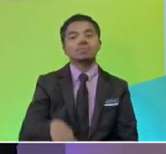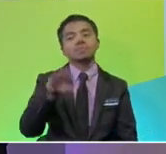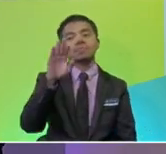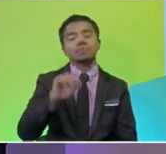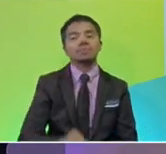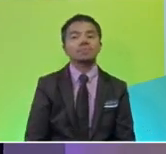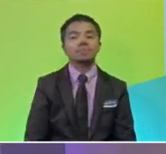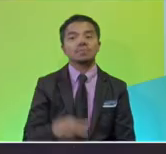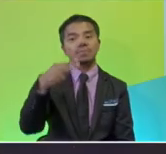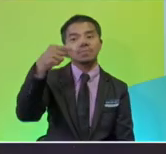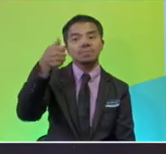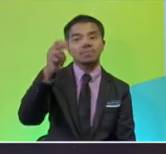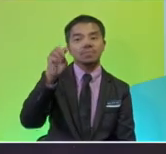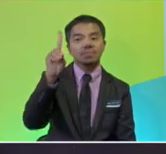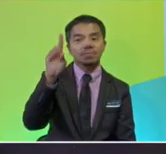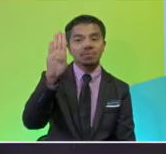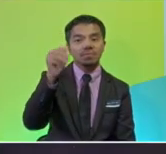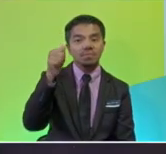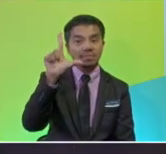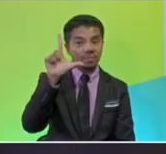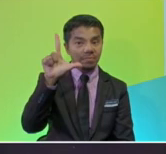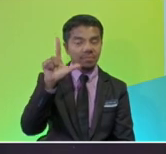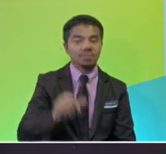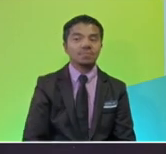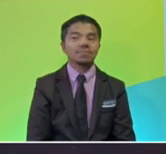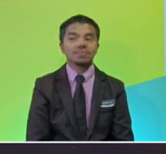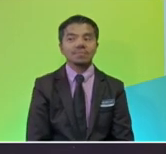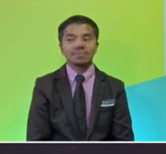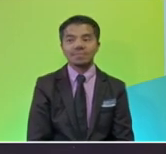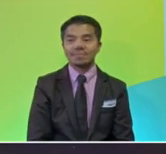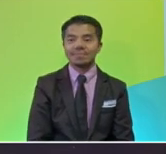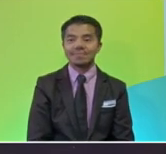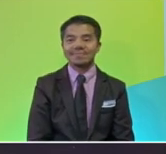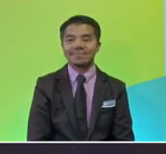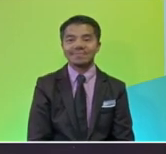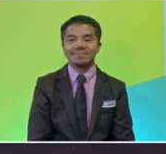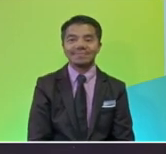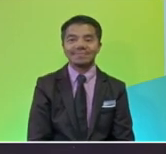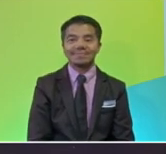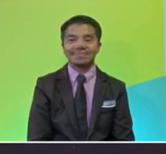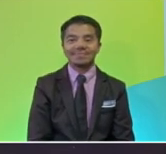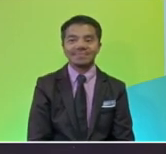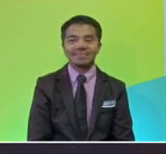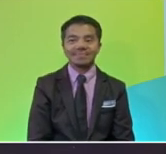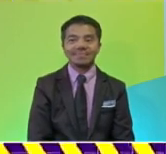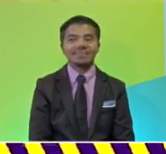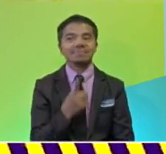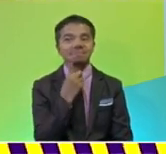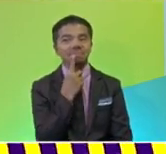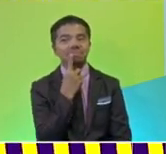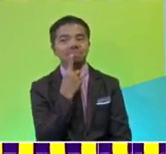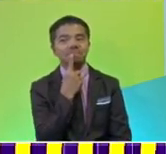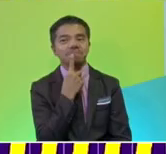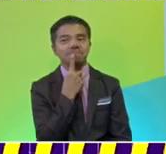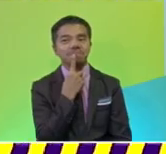All right. So let's ask our coaches. Yeah. So coaches, what do you think? So what do you think, coaches? Where All should right. we send Alan?